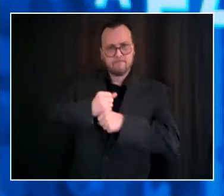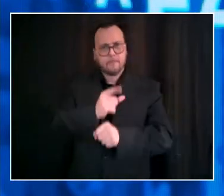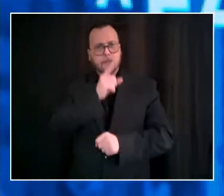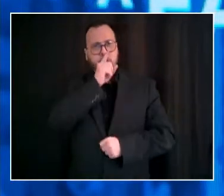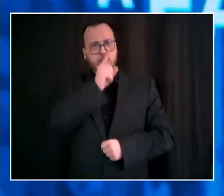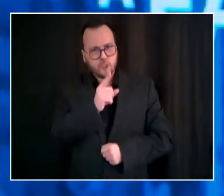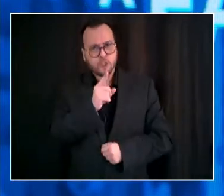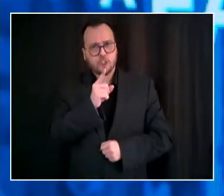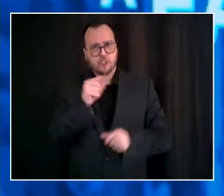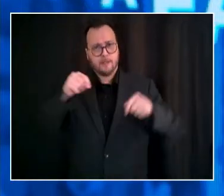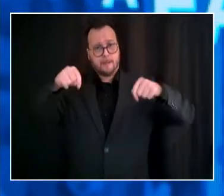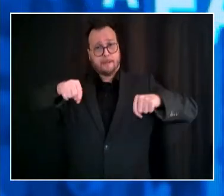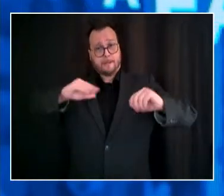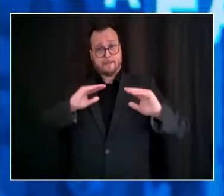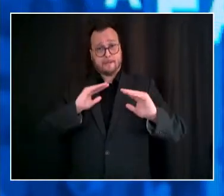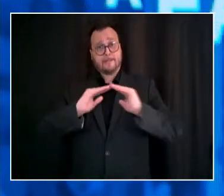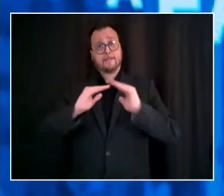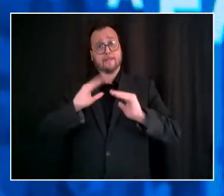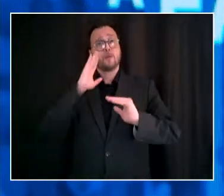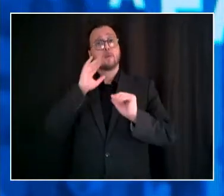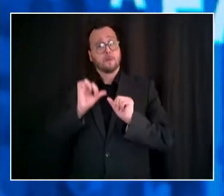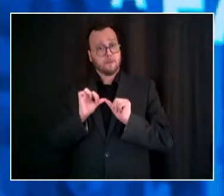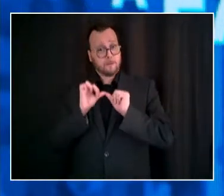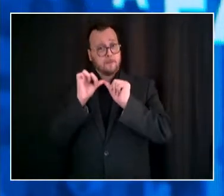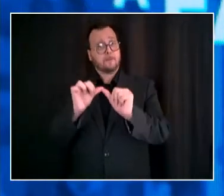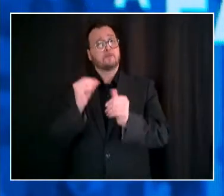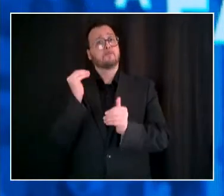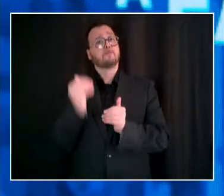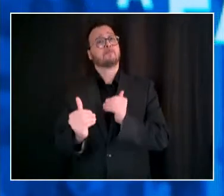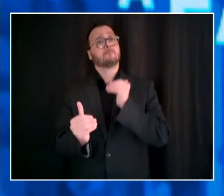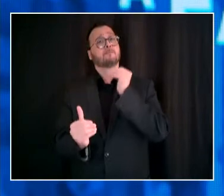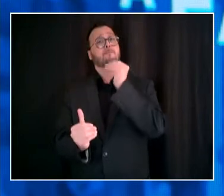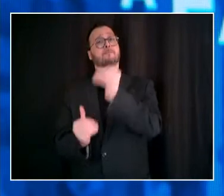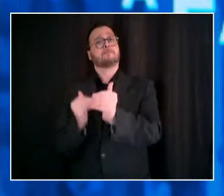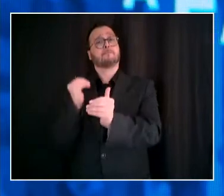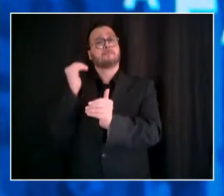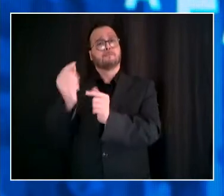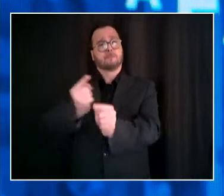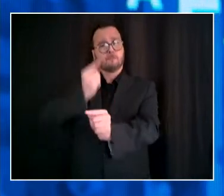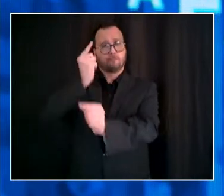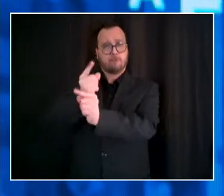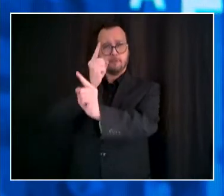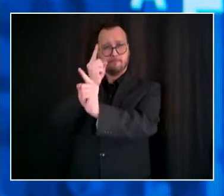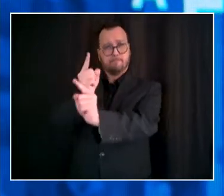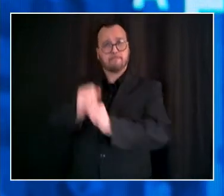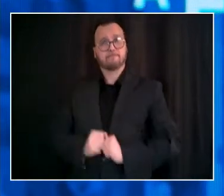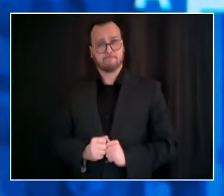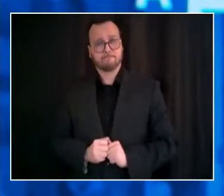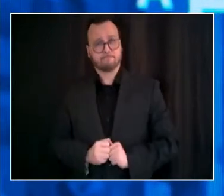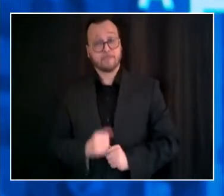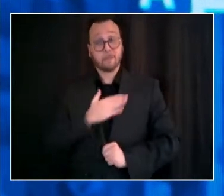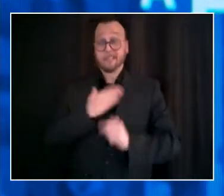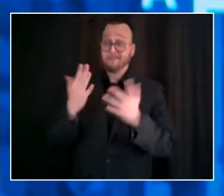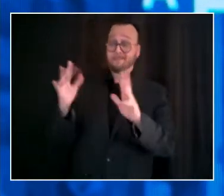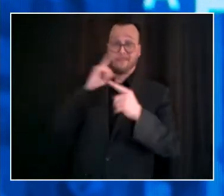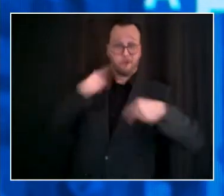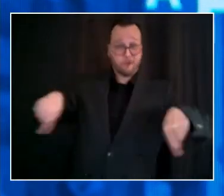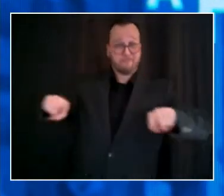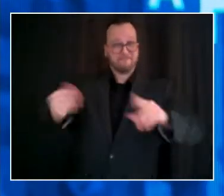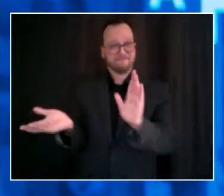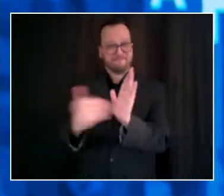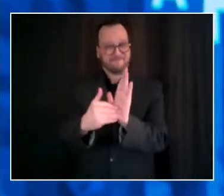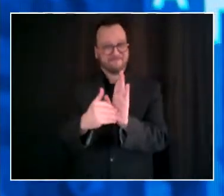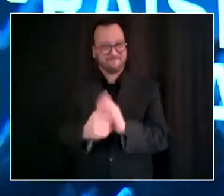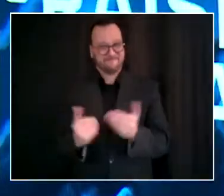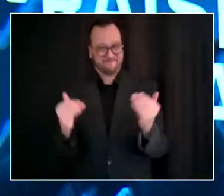this city will continue to move in the right direction. Please give them a hand once again.